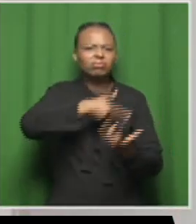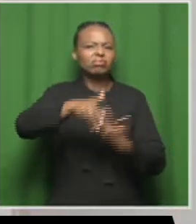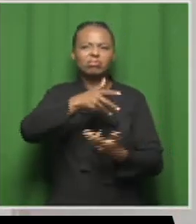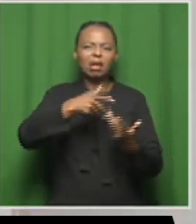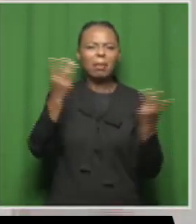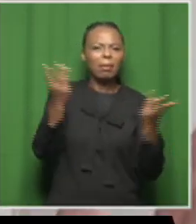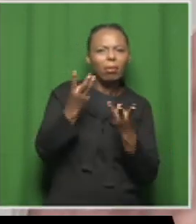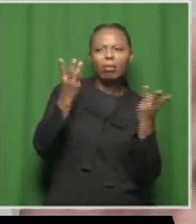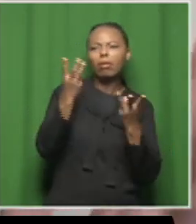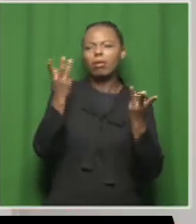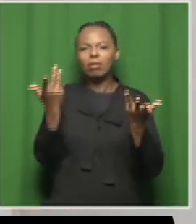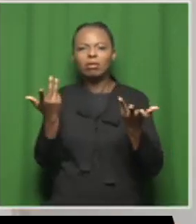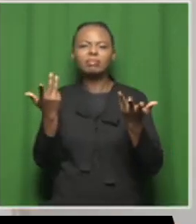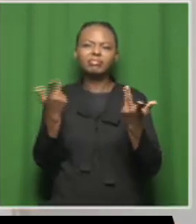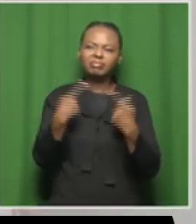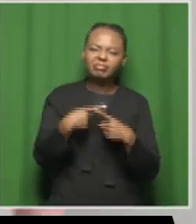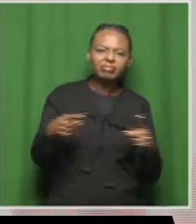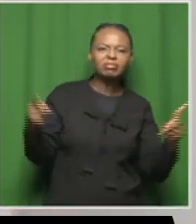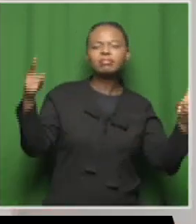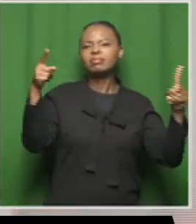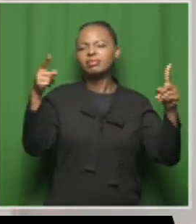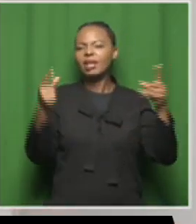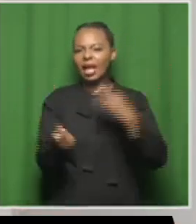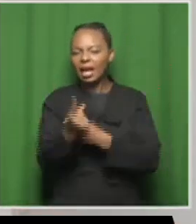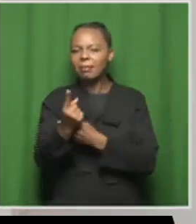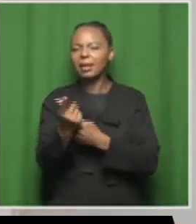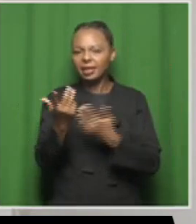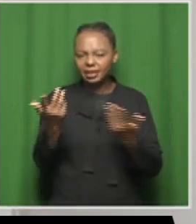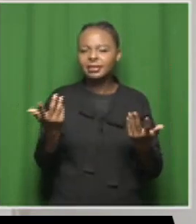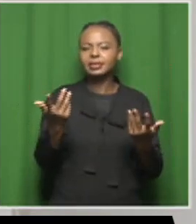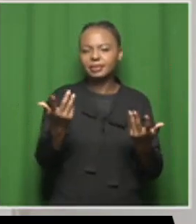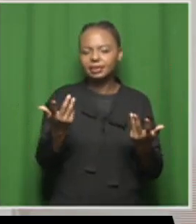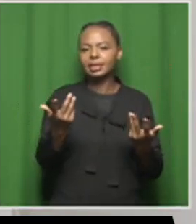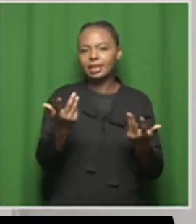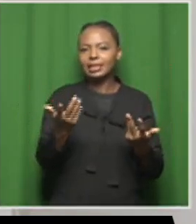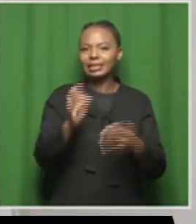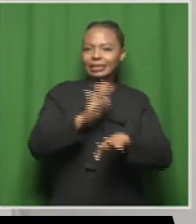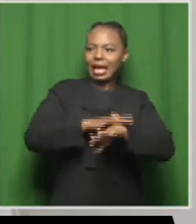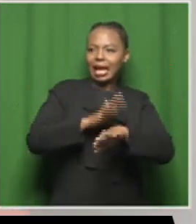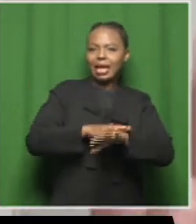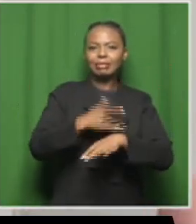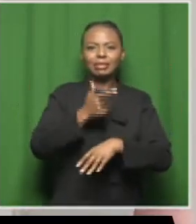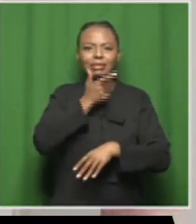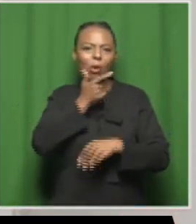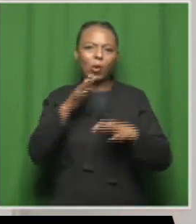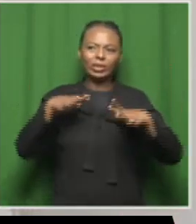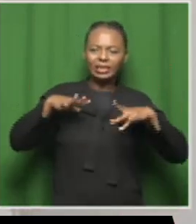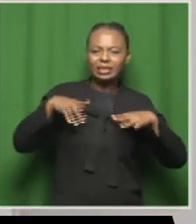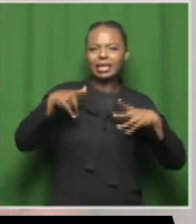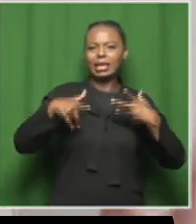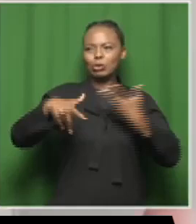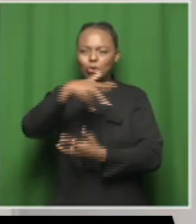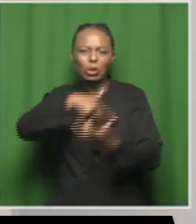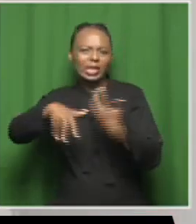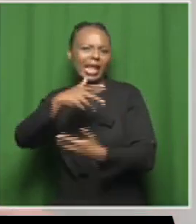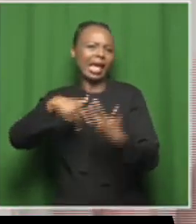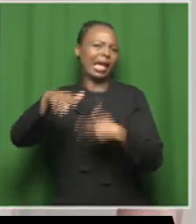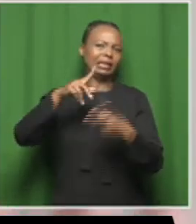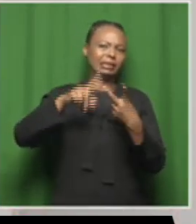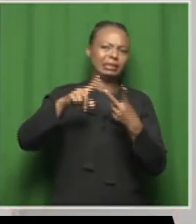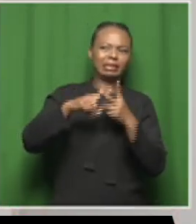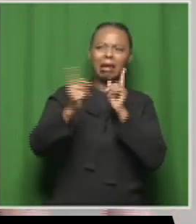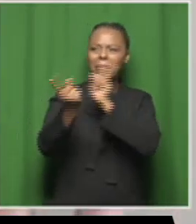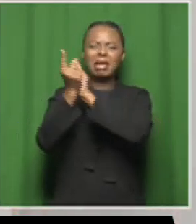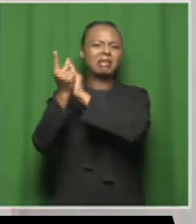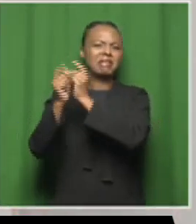is healthy, and that's what you do during that season. You socialize, you see family, you see friends, you see